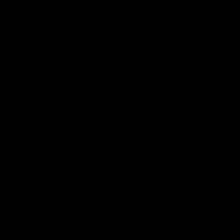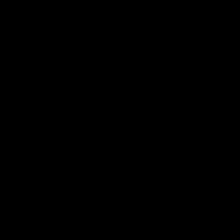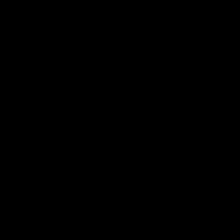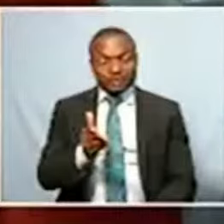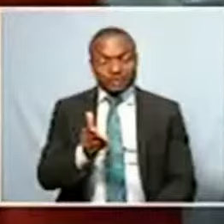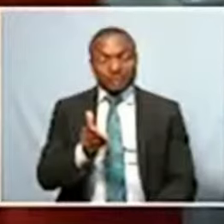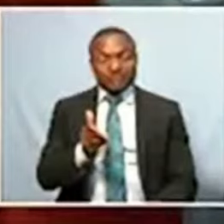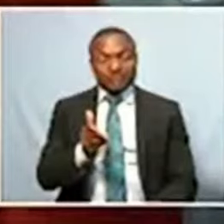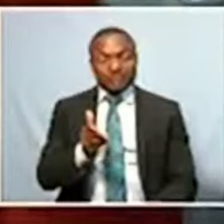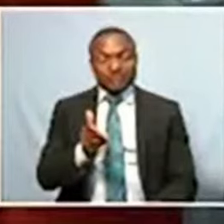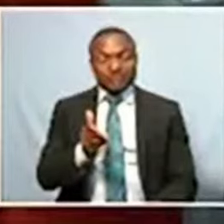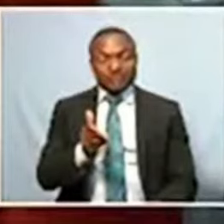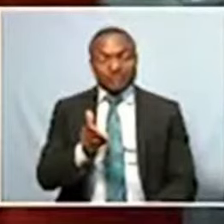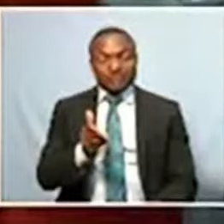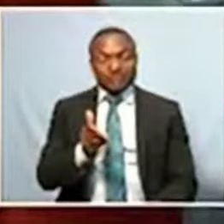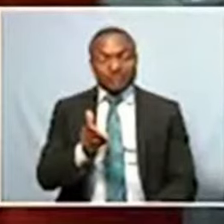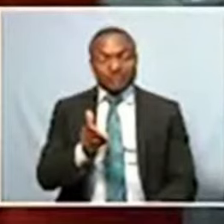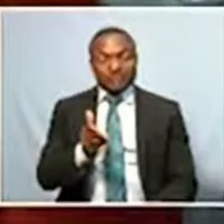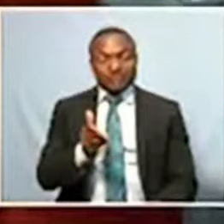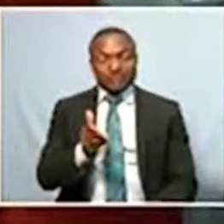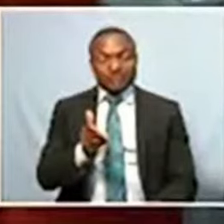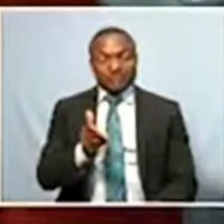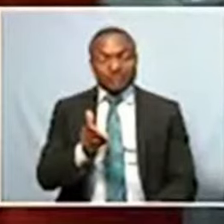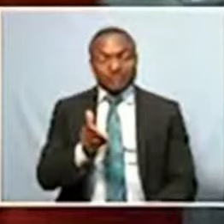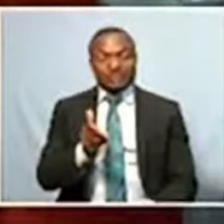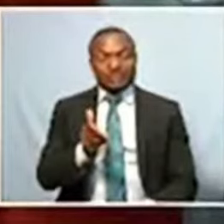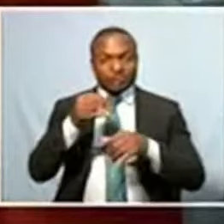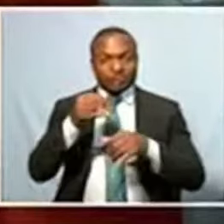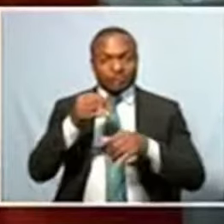anticipated increase in